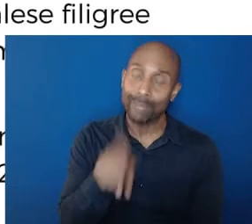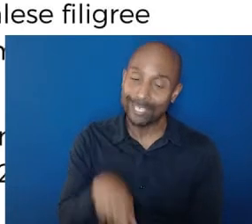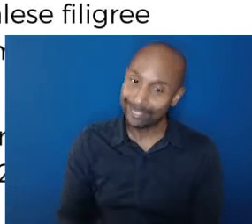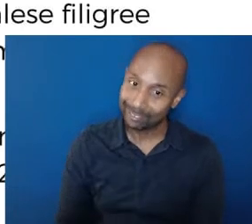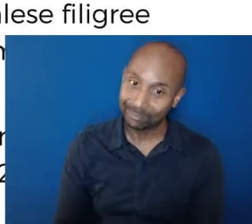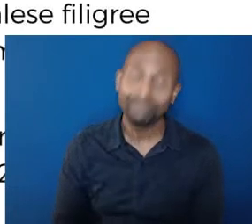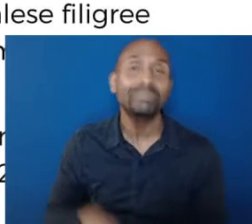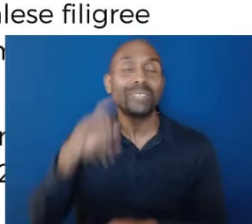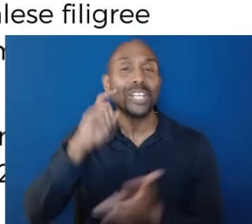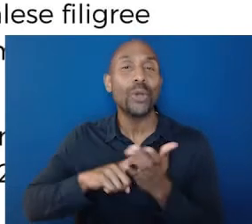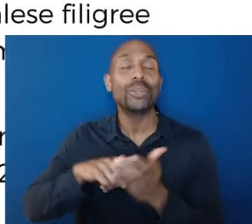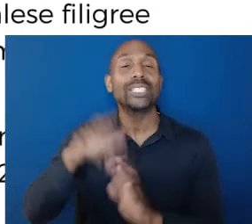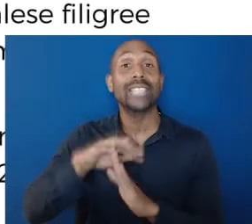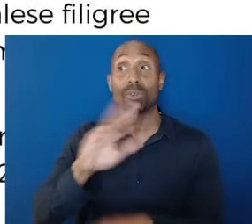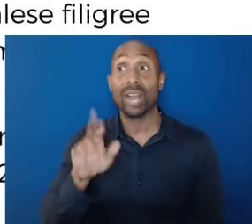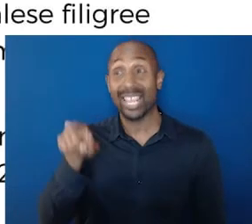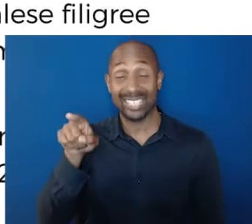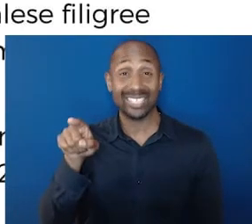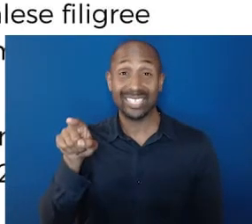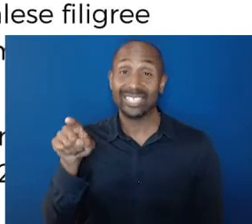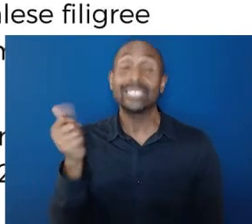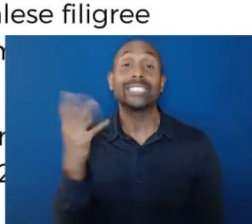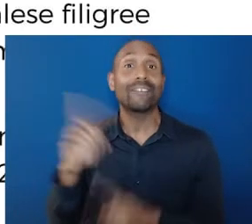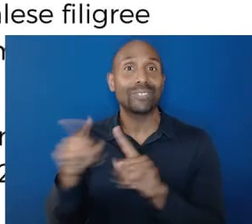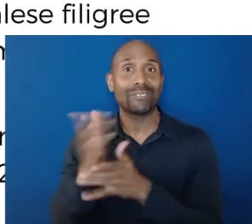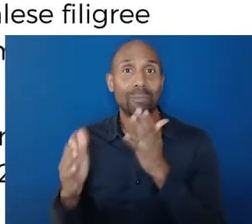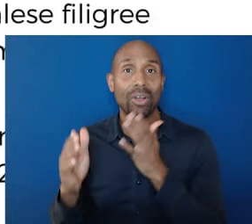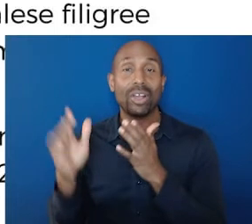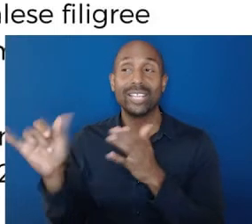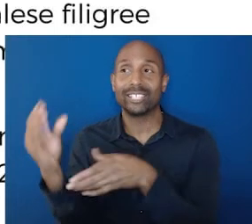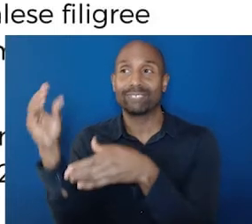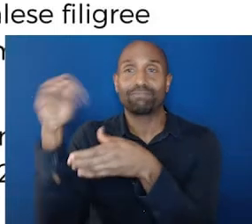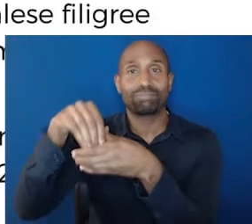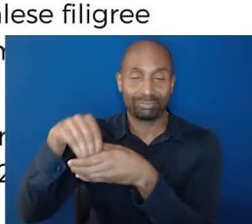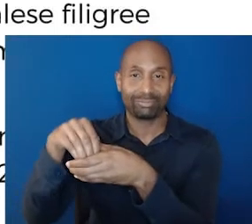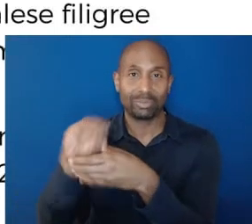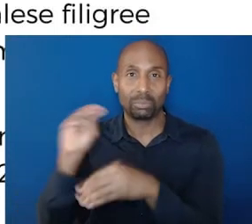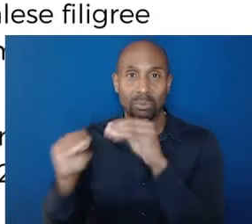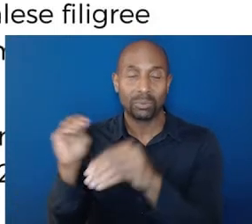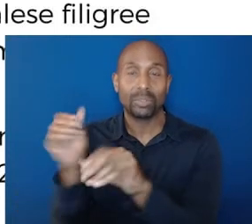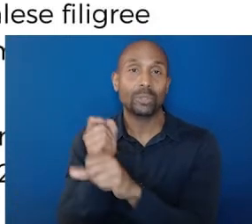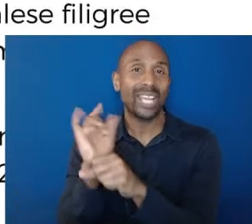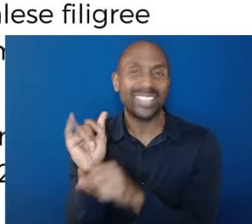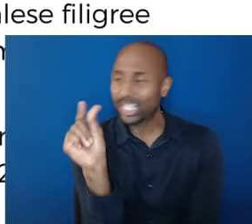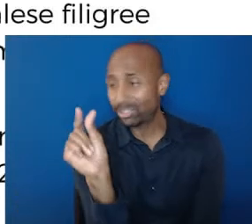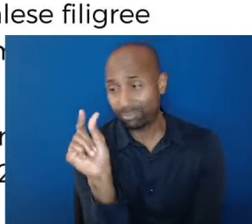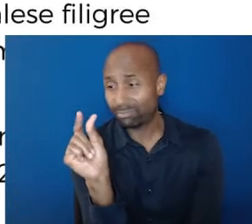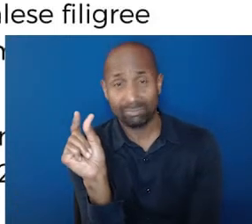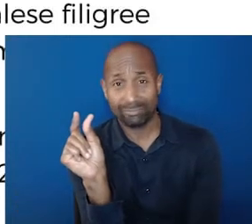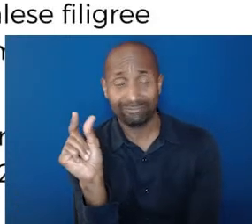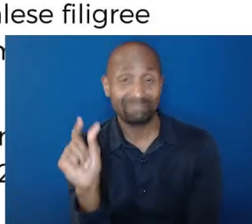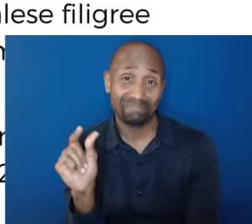Because as you can see on the top right, that's a number of pieces that have been inserted just to make that